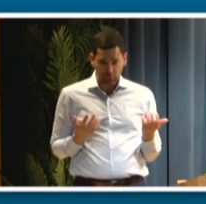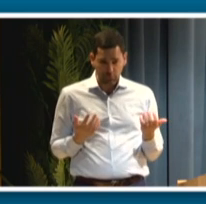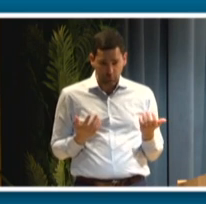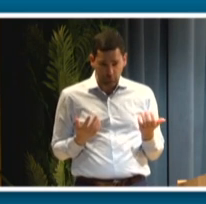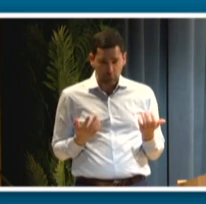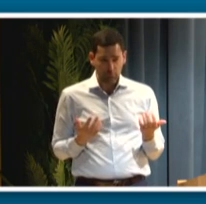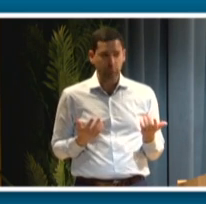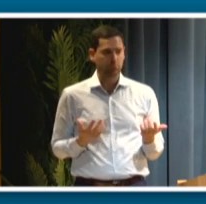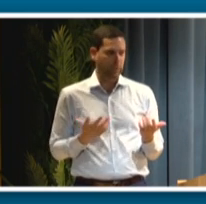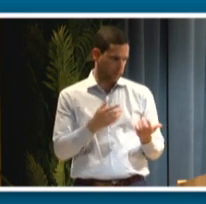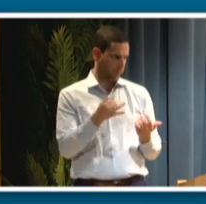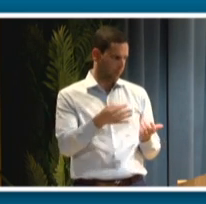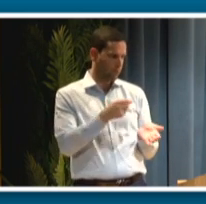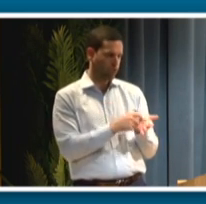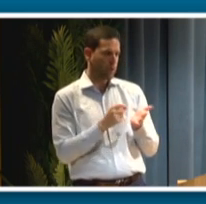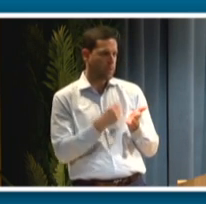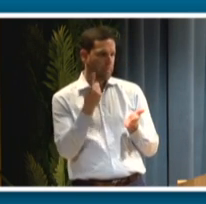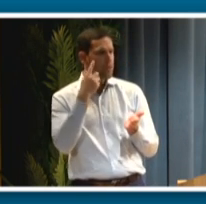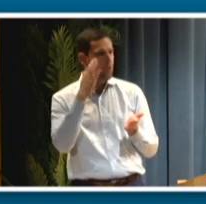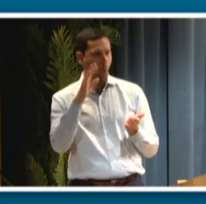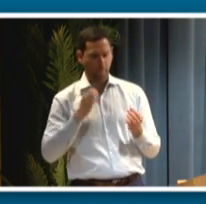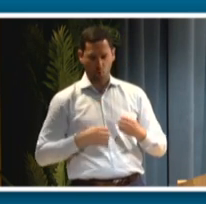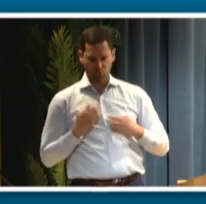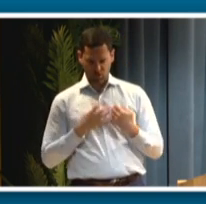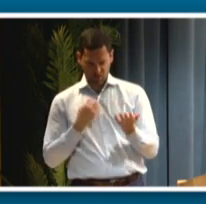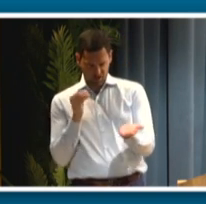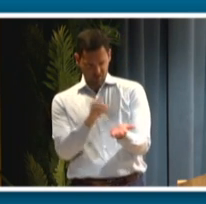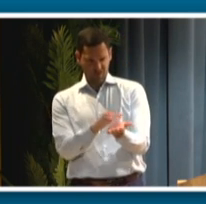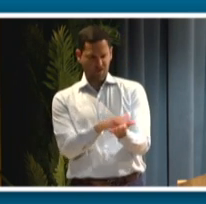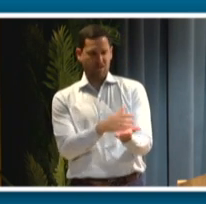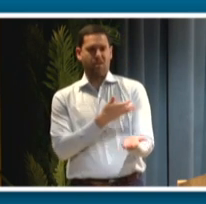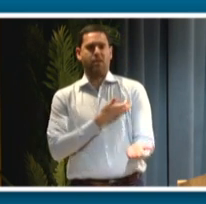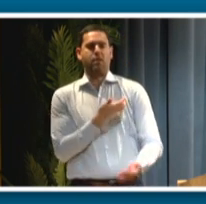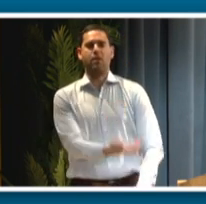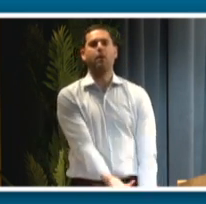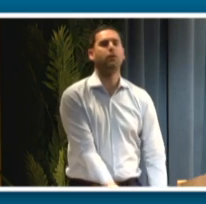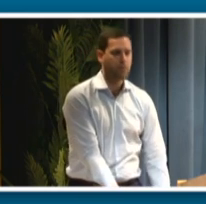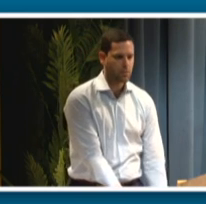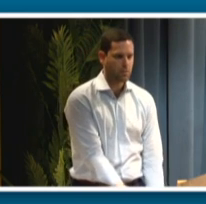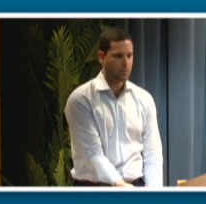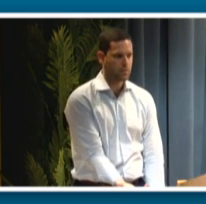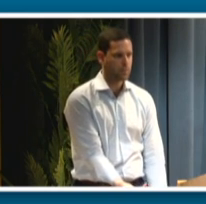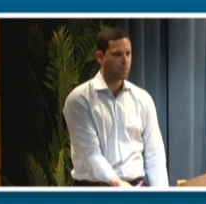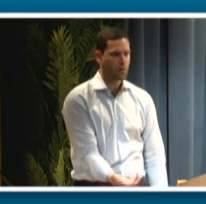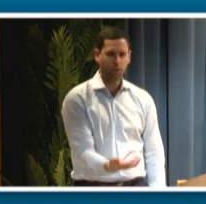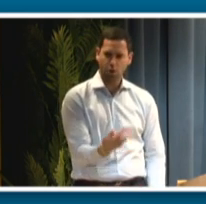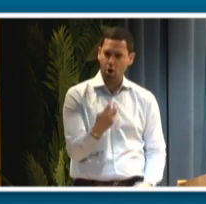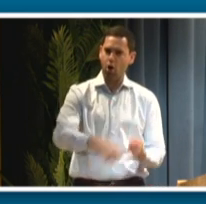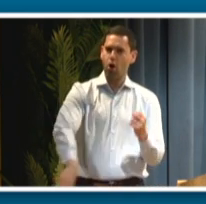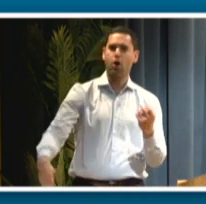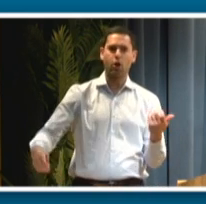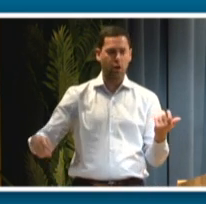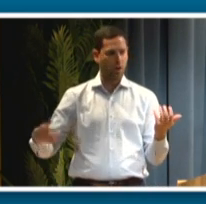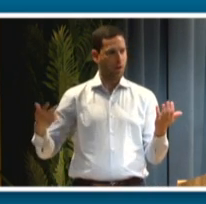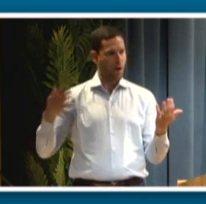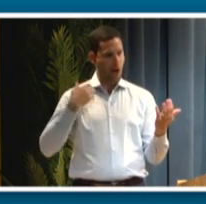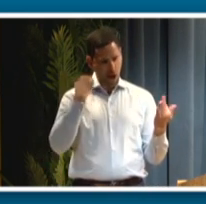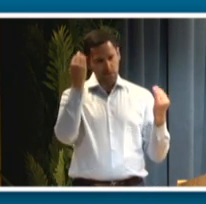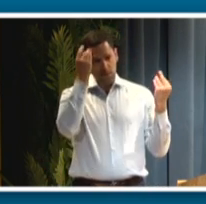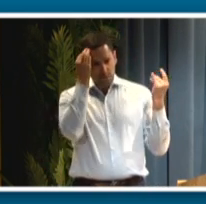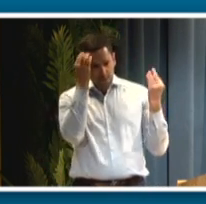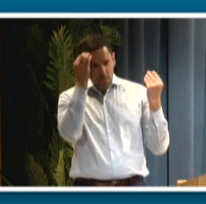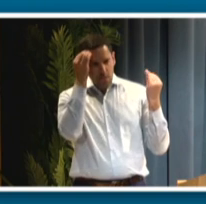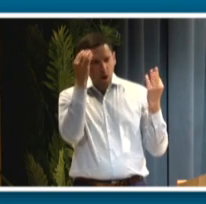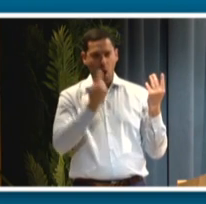is like an emotional toll. Right. Right. This is like I sit alone with my own thoughts every day for